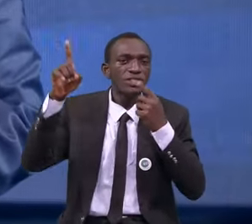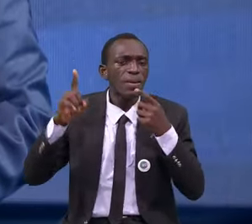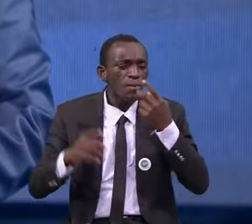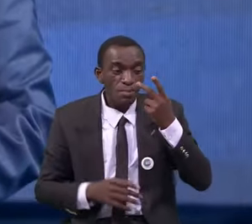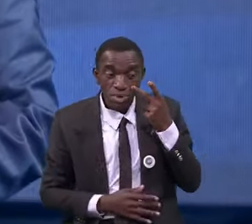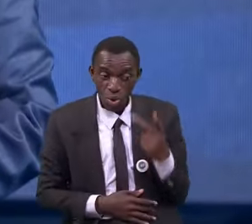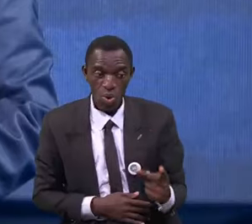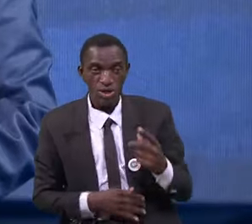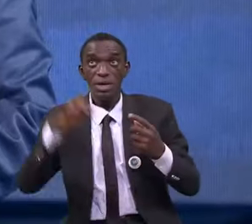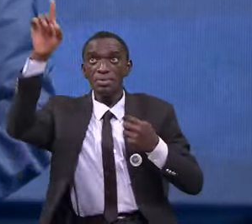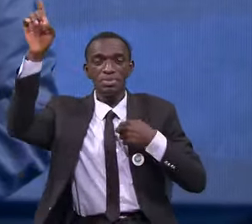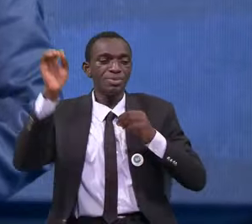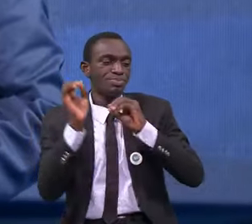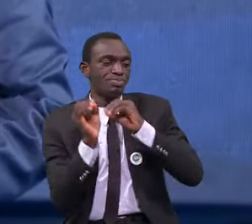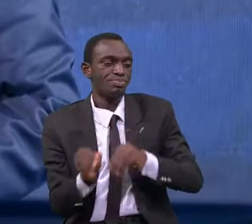mouth.